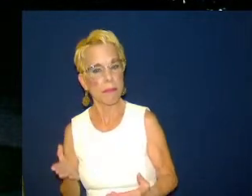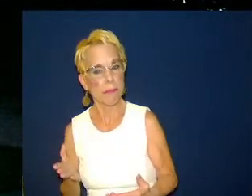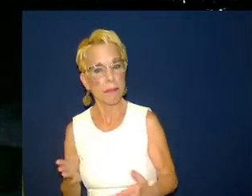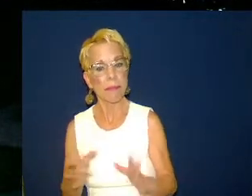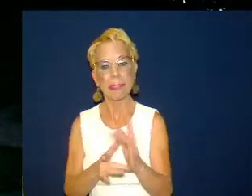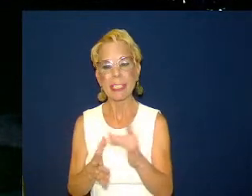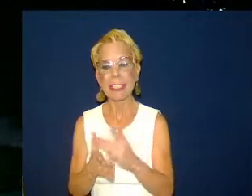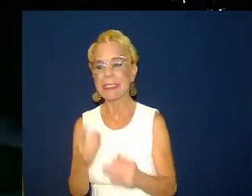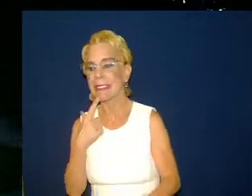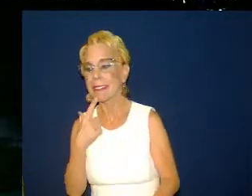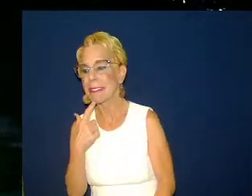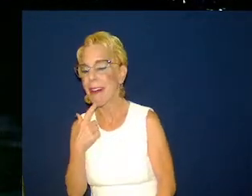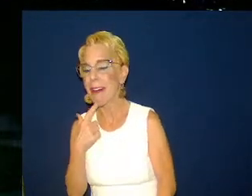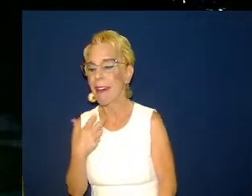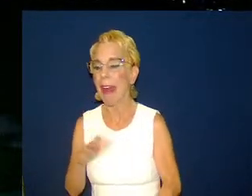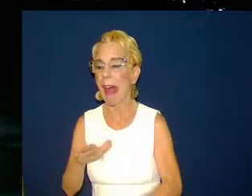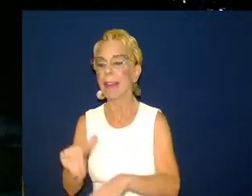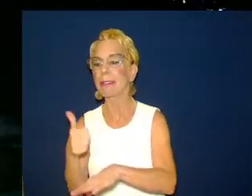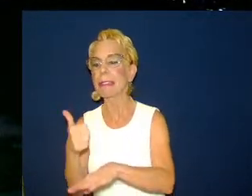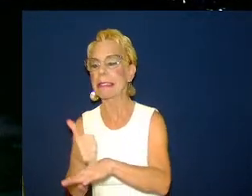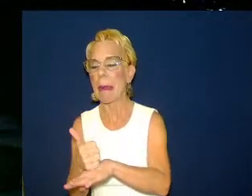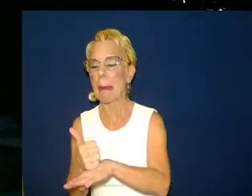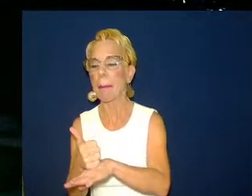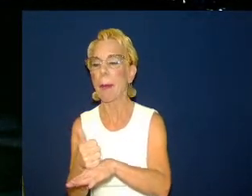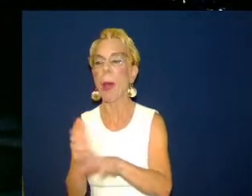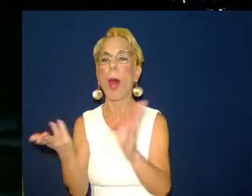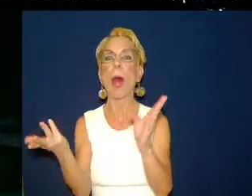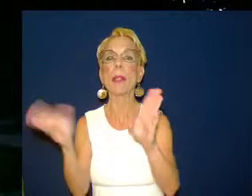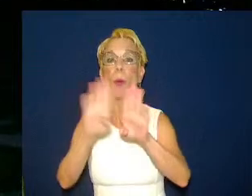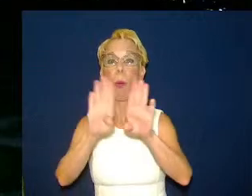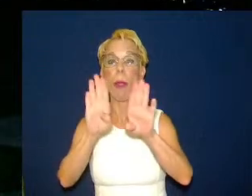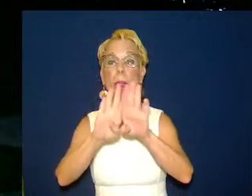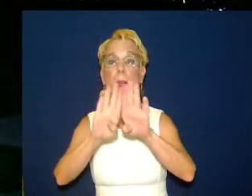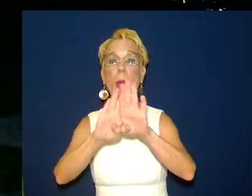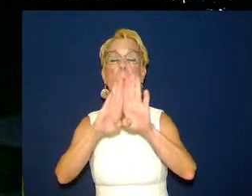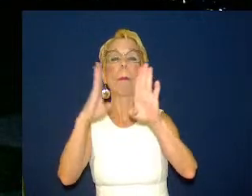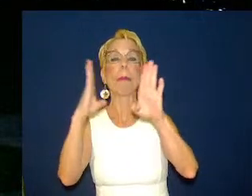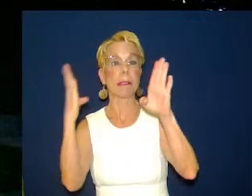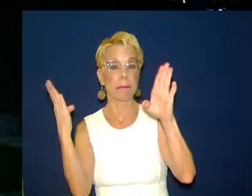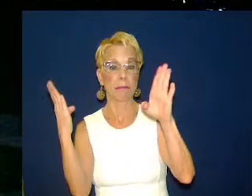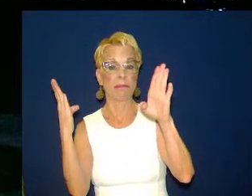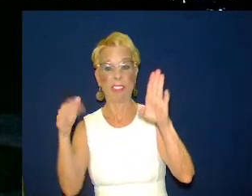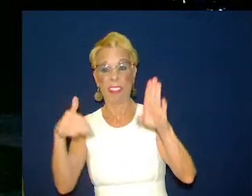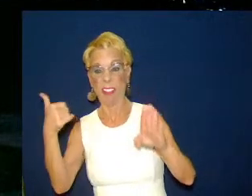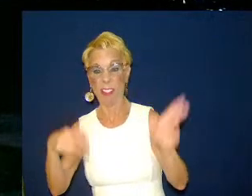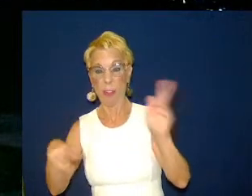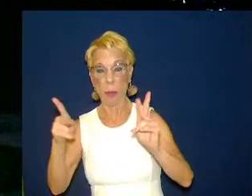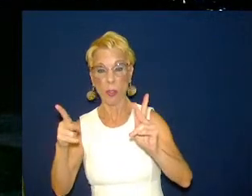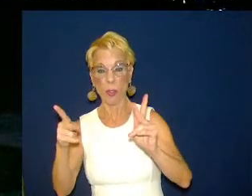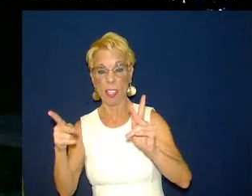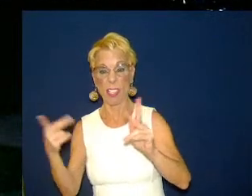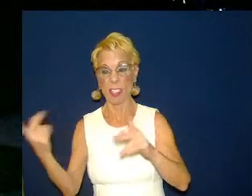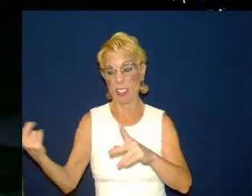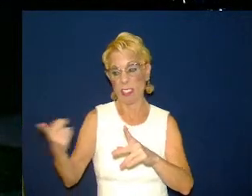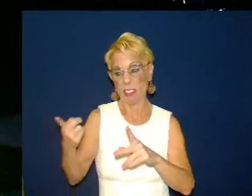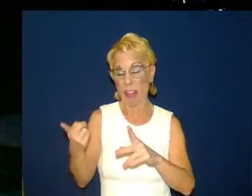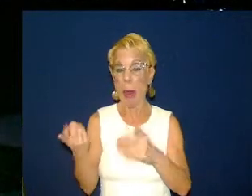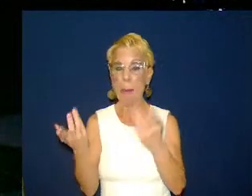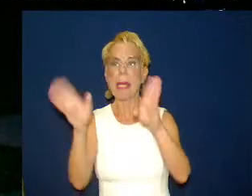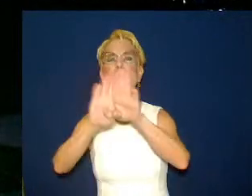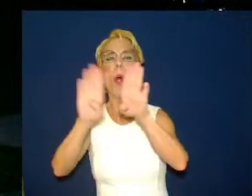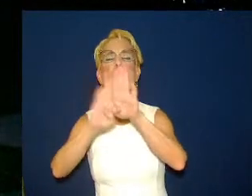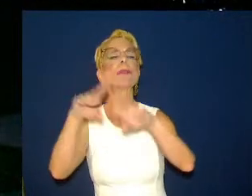saying, church, you can be optimistic. You can be optimistic because I've opened the door that nobody can shut.